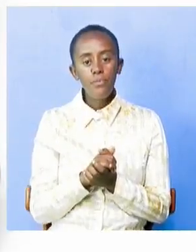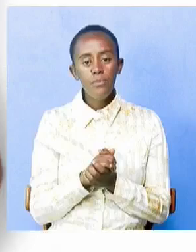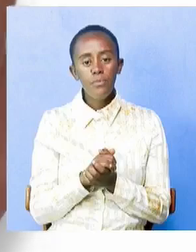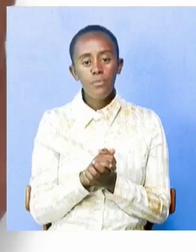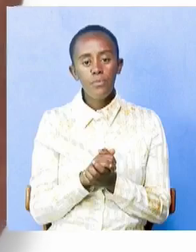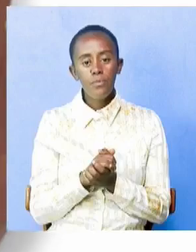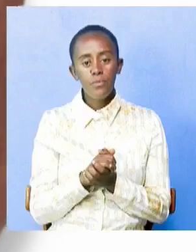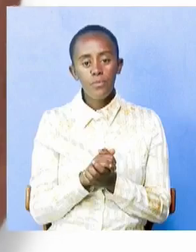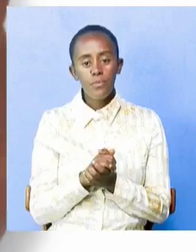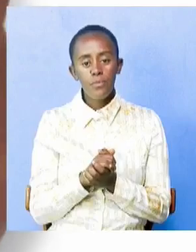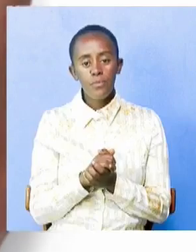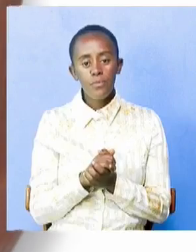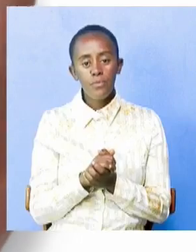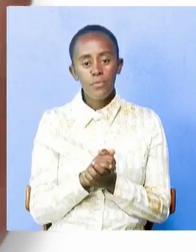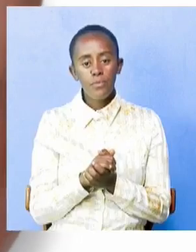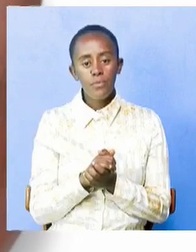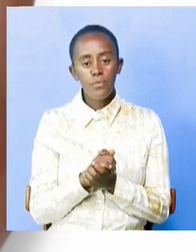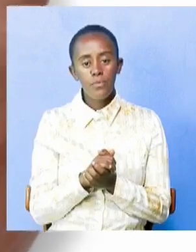if the end